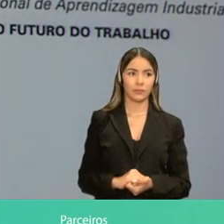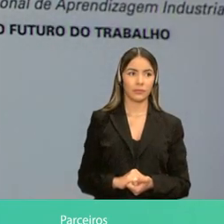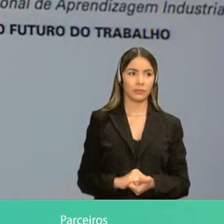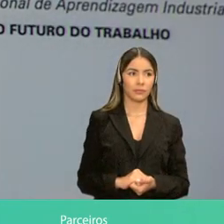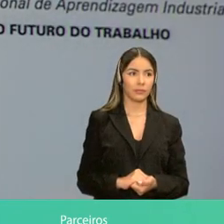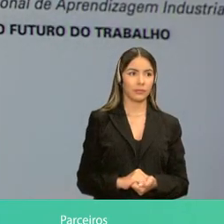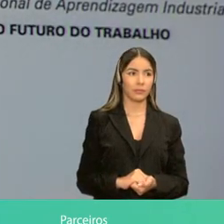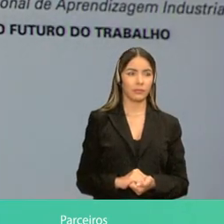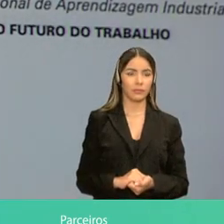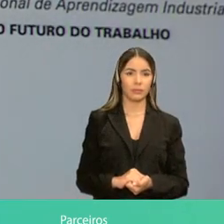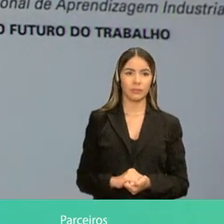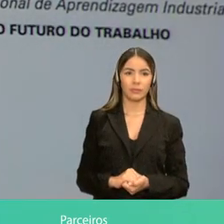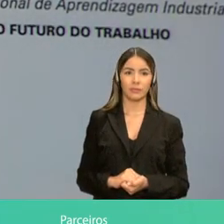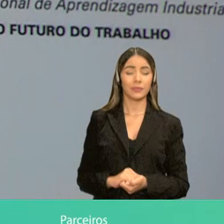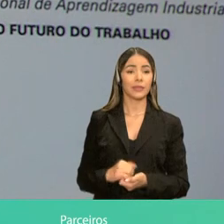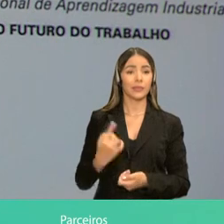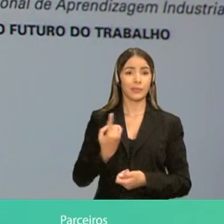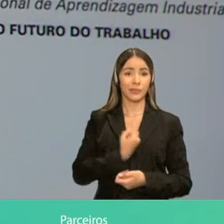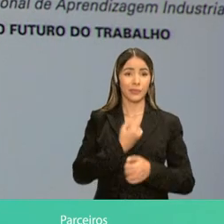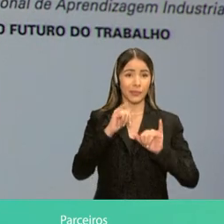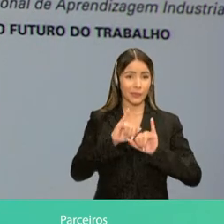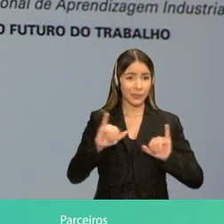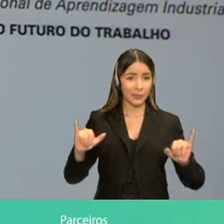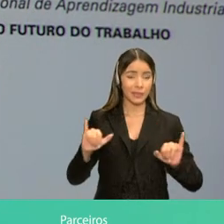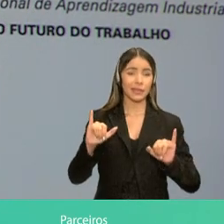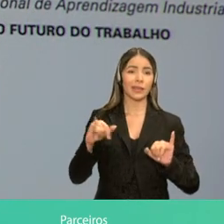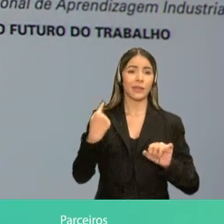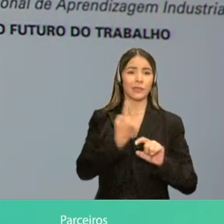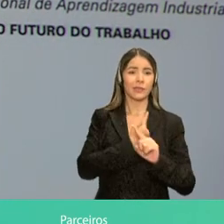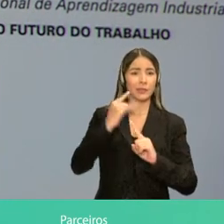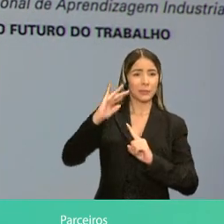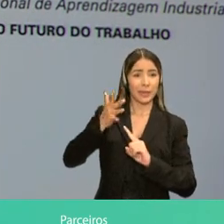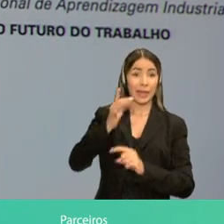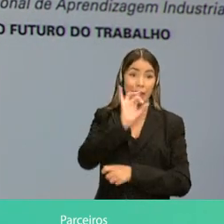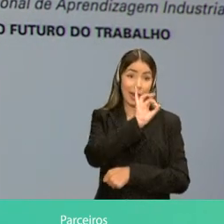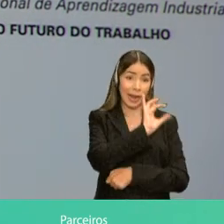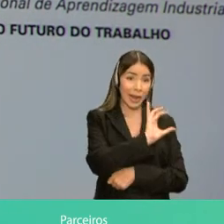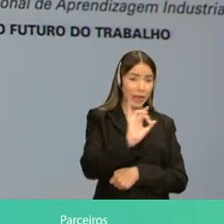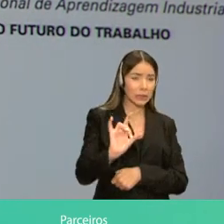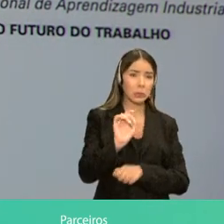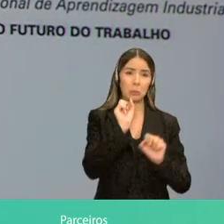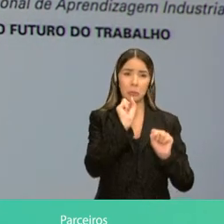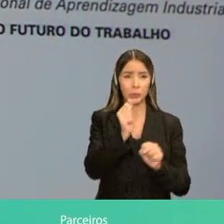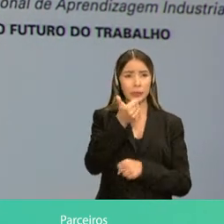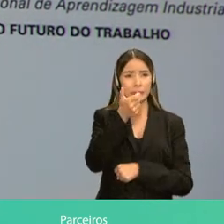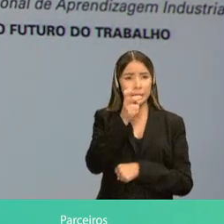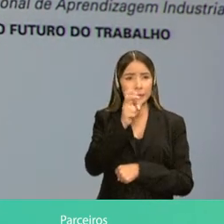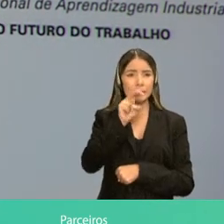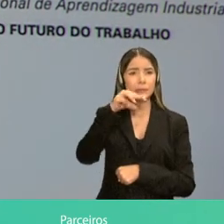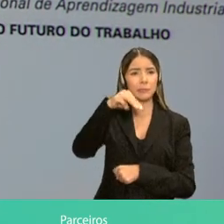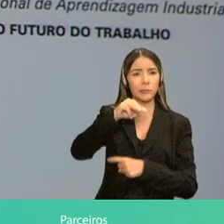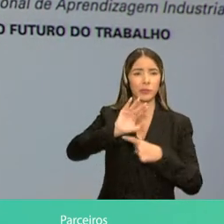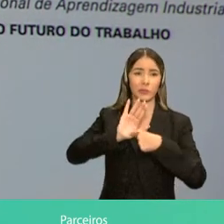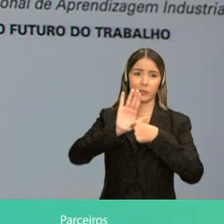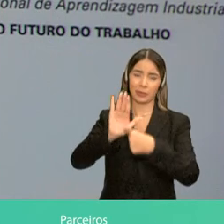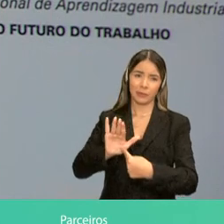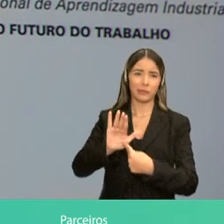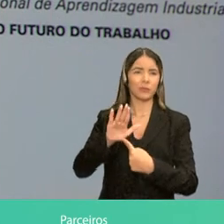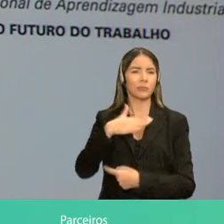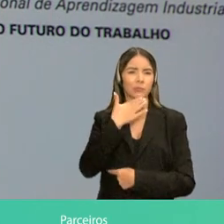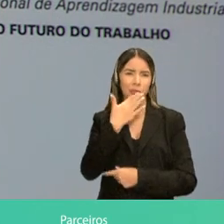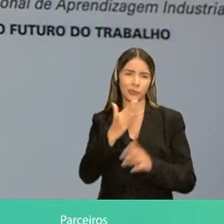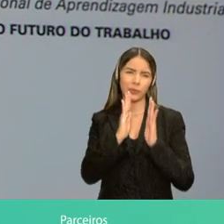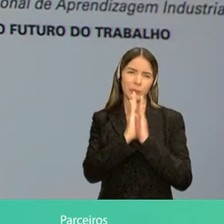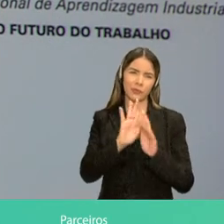We would like to inform our lecturers that each of you will have 15 minutes for your presentations, and I suggest and ask of you that we